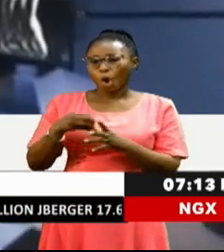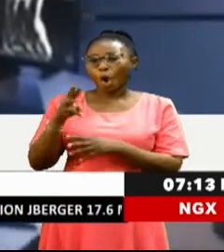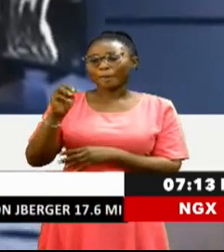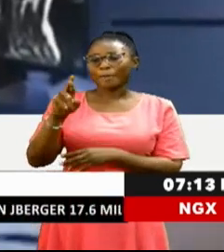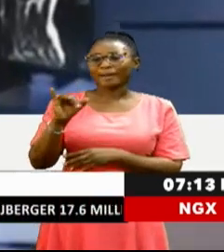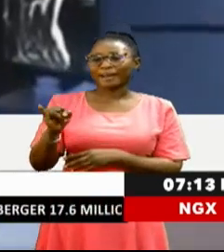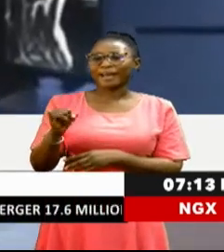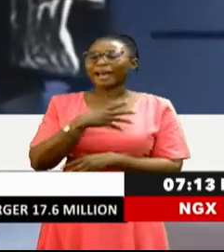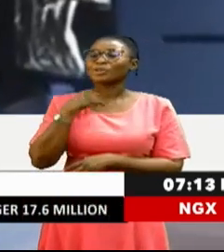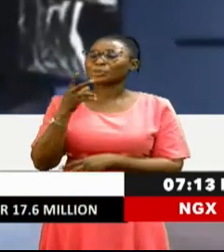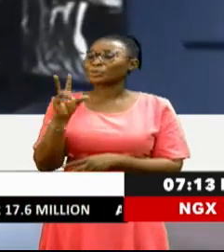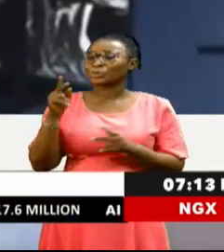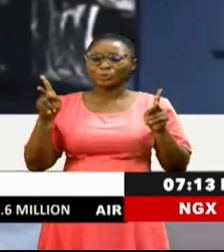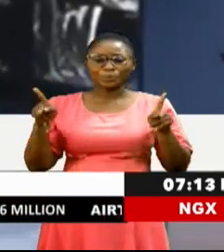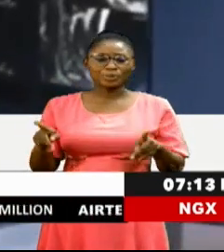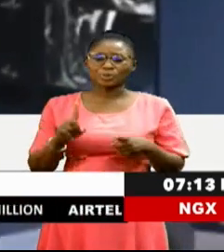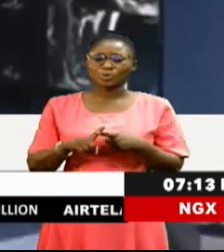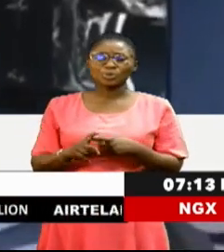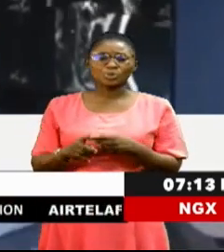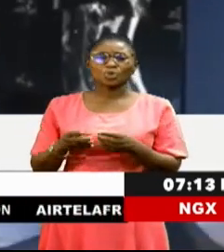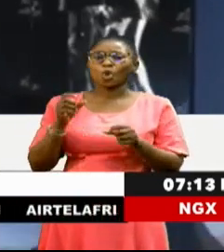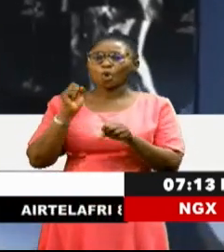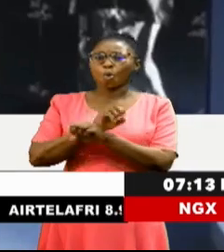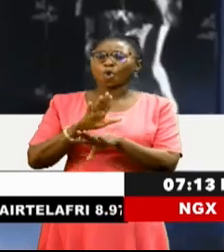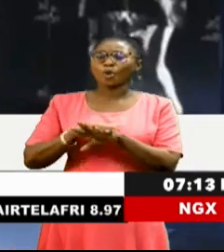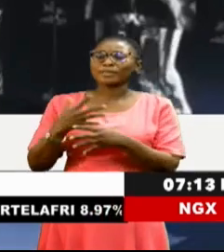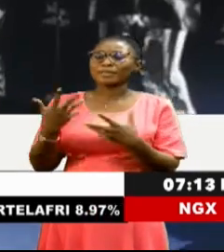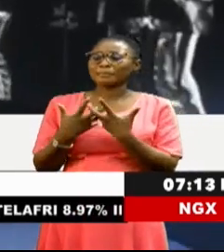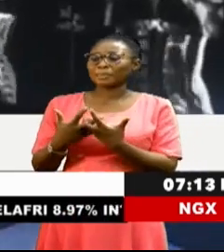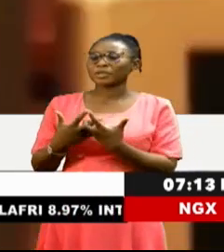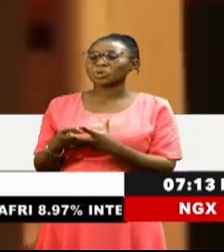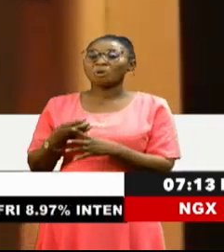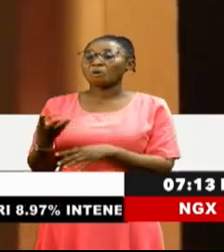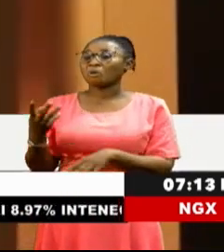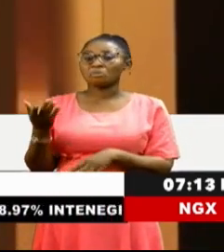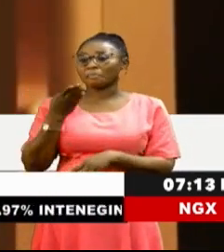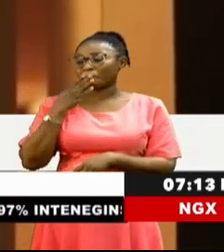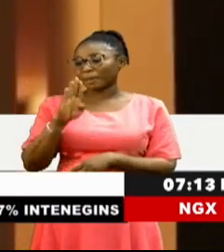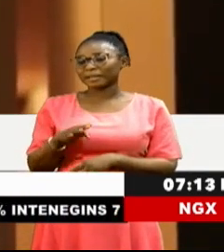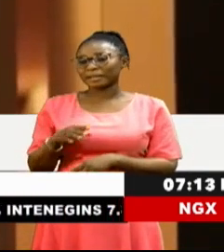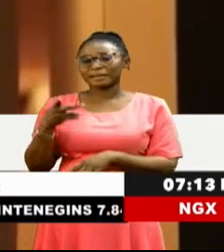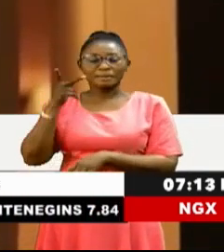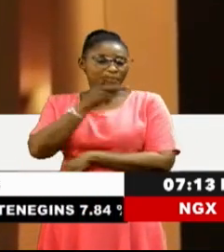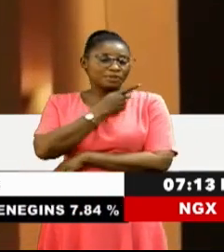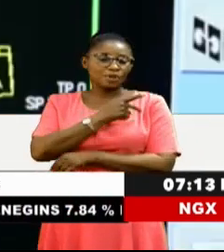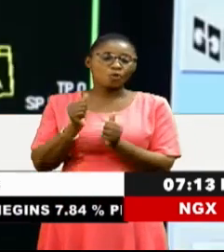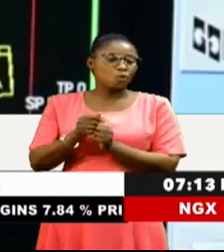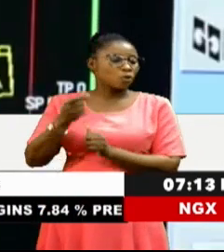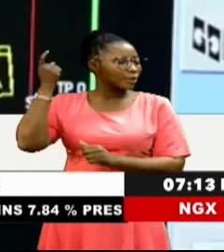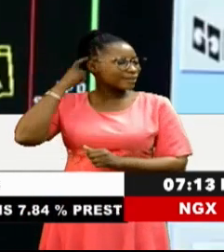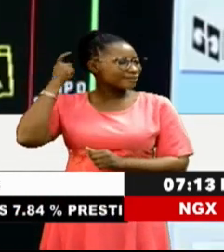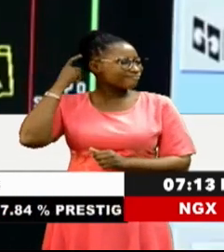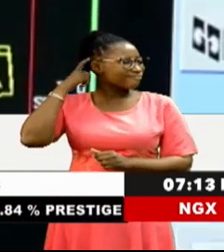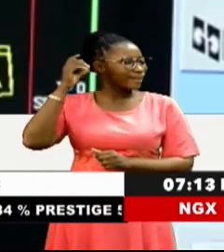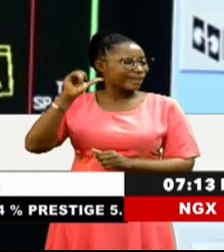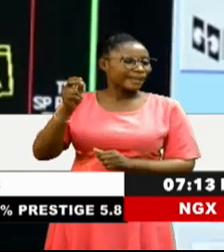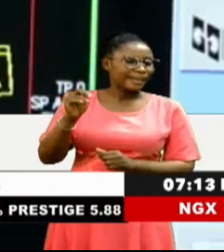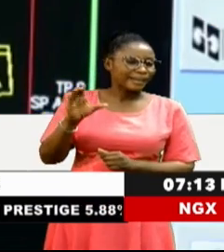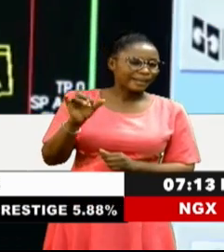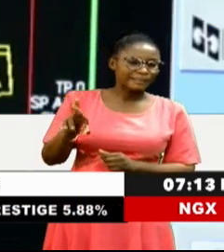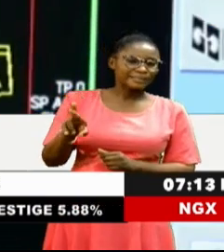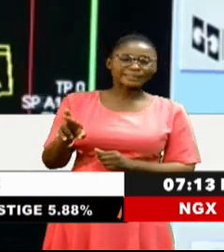is no personnel to man the machine. Or worse, a patient with a brain tumor receiving the wrong dose of